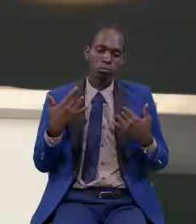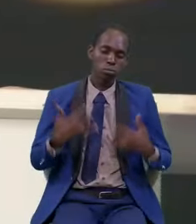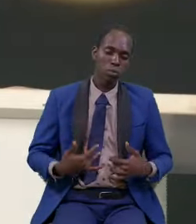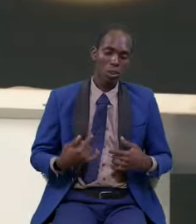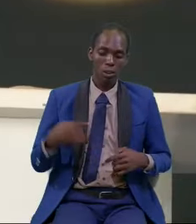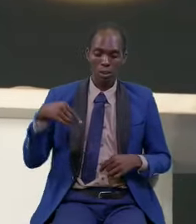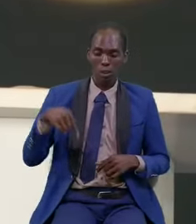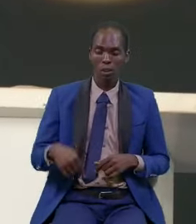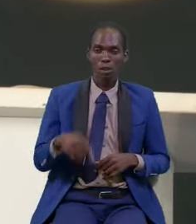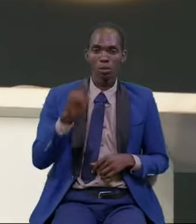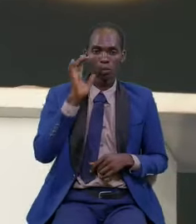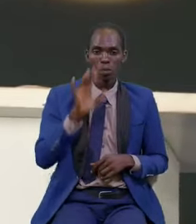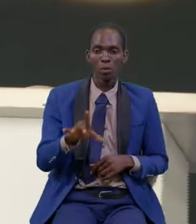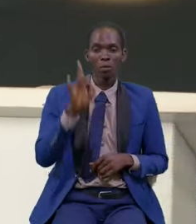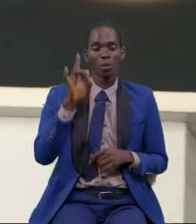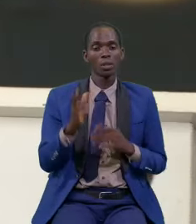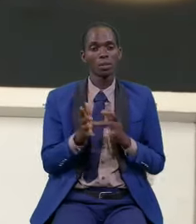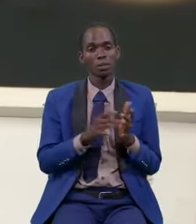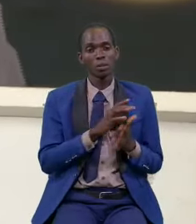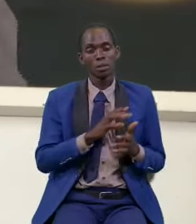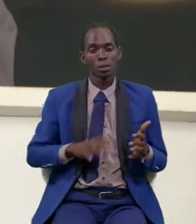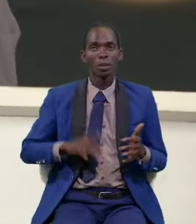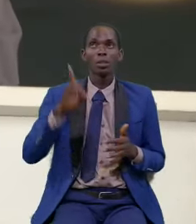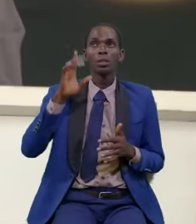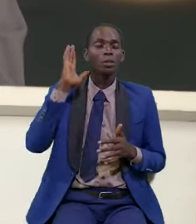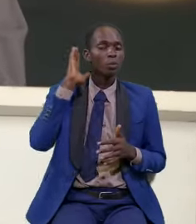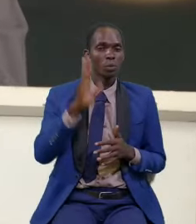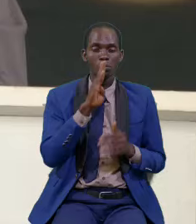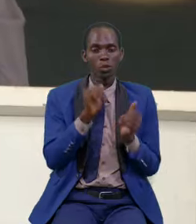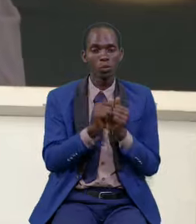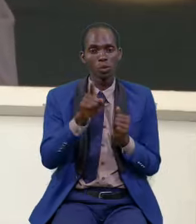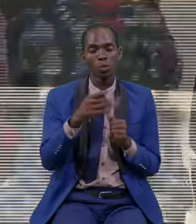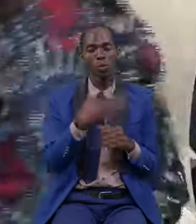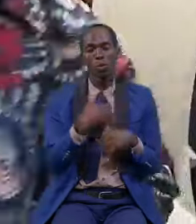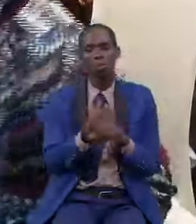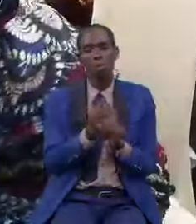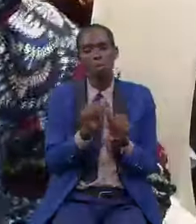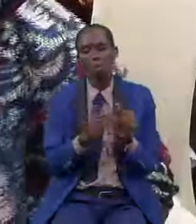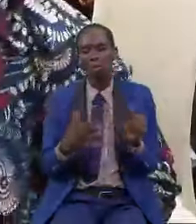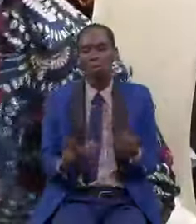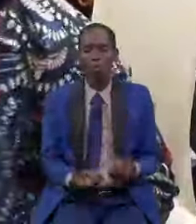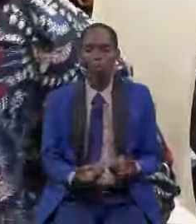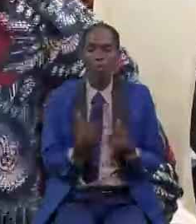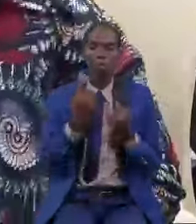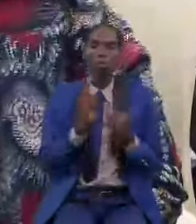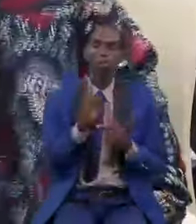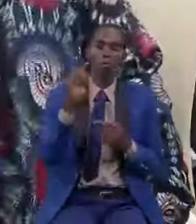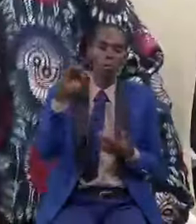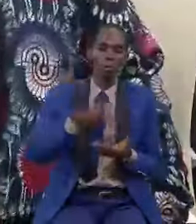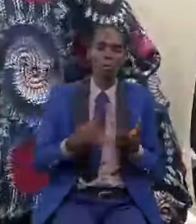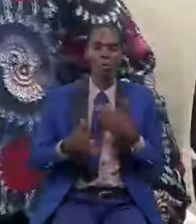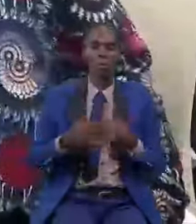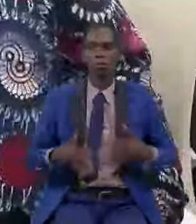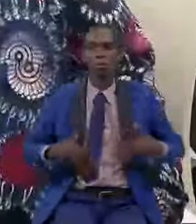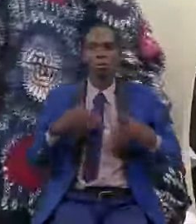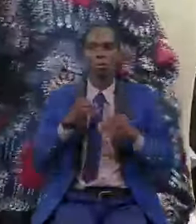you. He'll make everything come up in Jesus' name. He's for